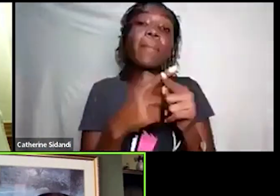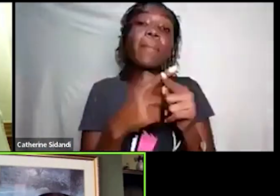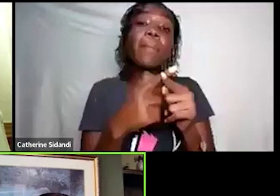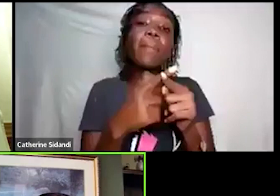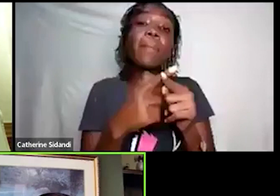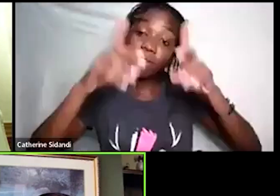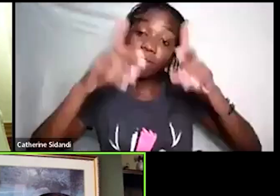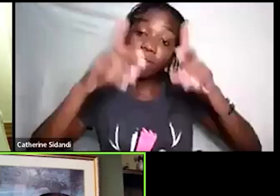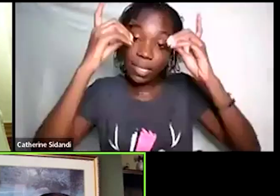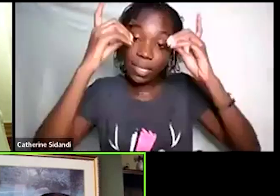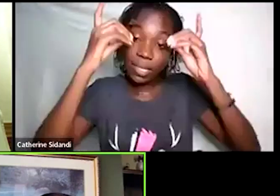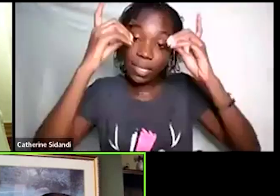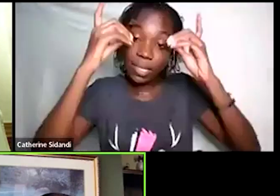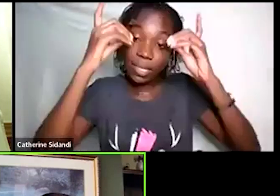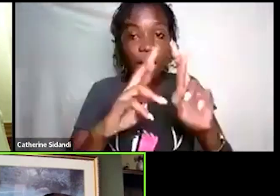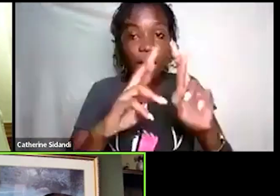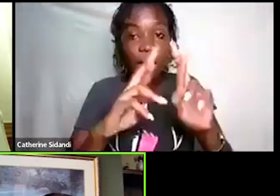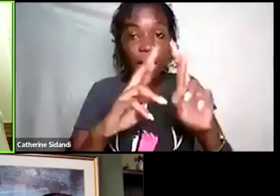to do it.